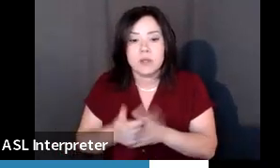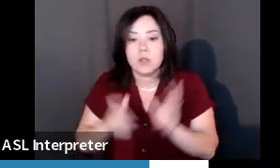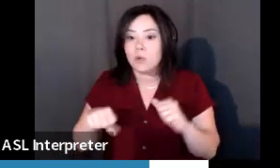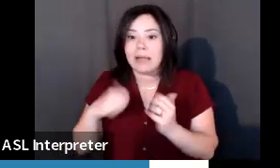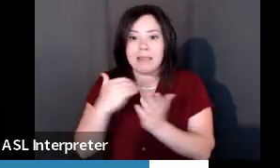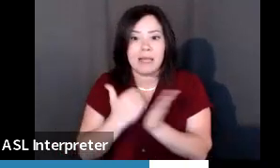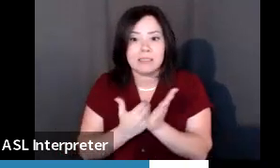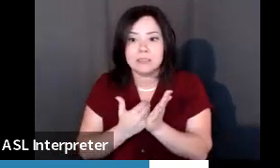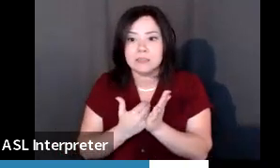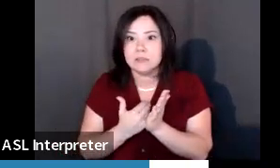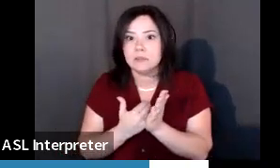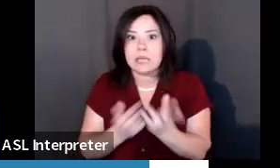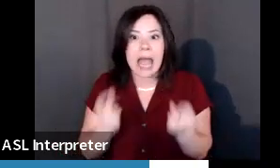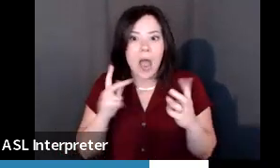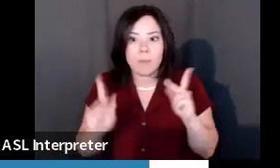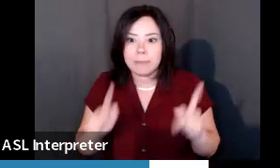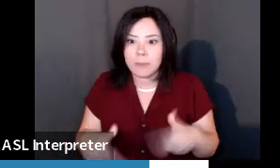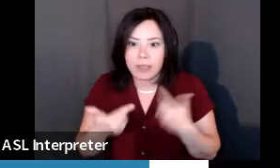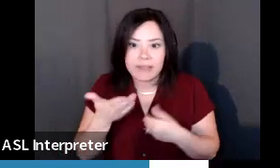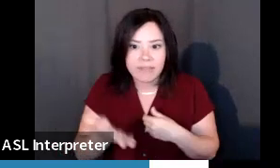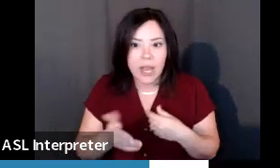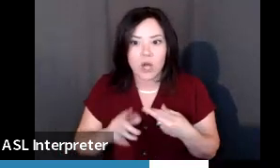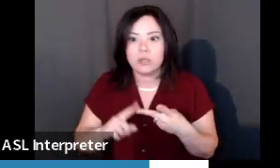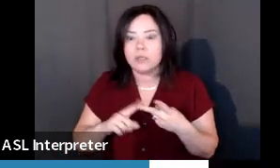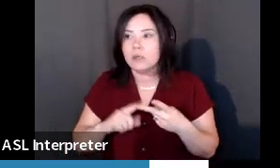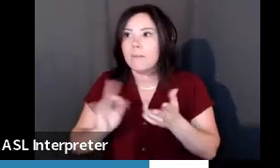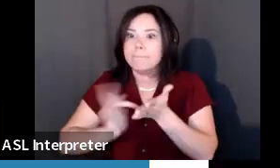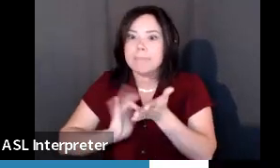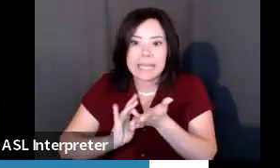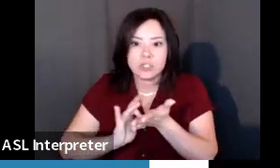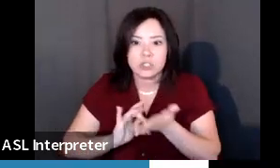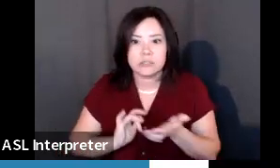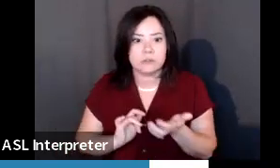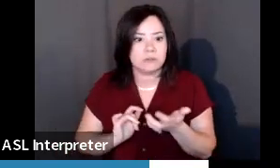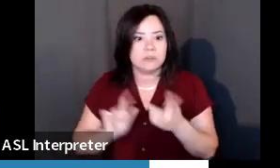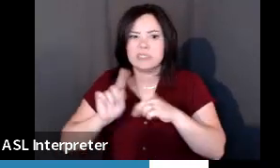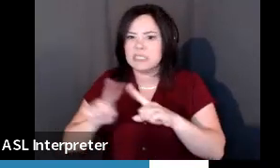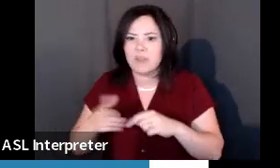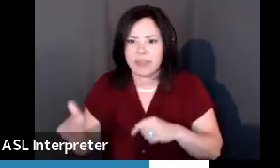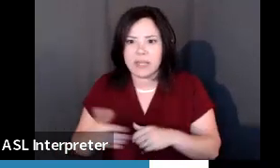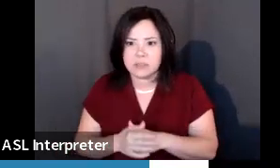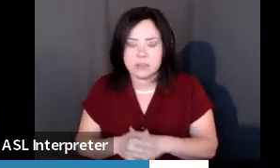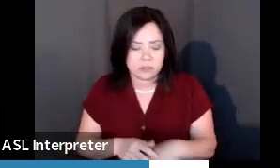list number of people in the home, medications, just different things like that.